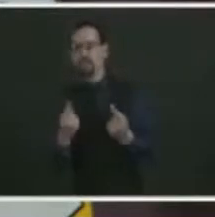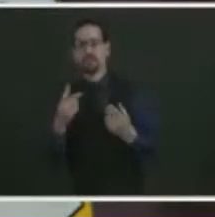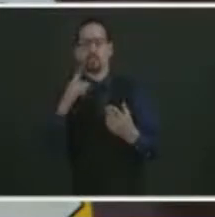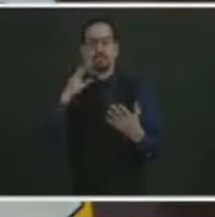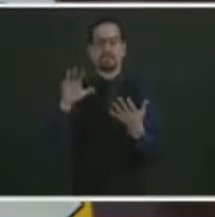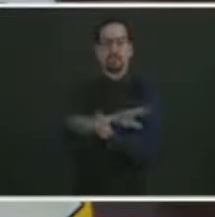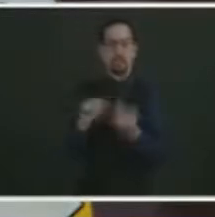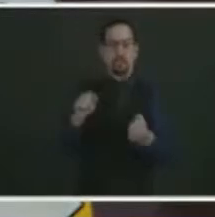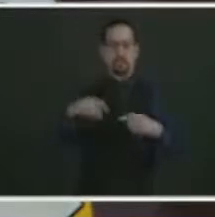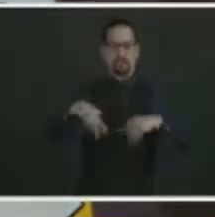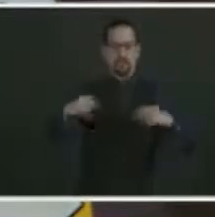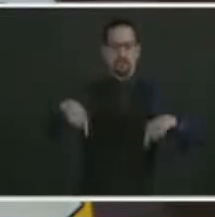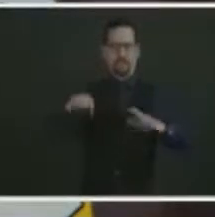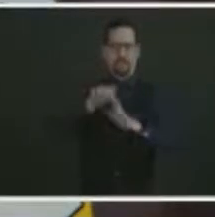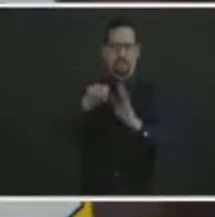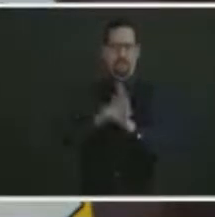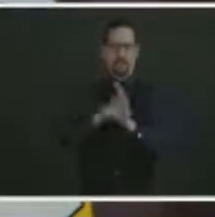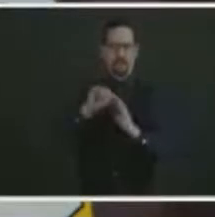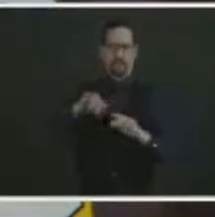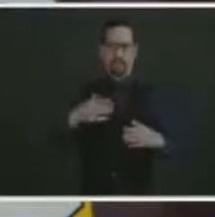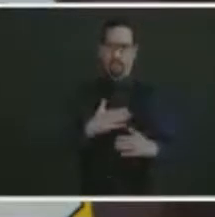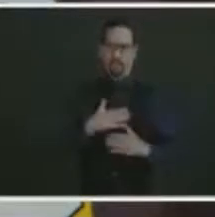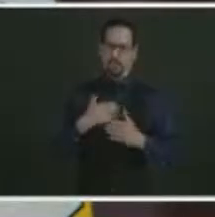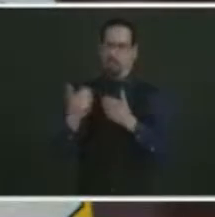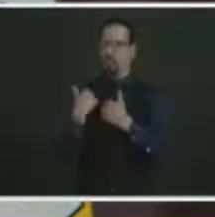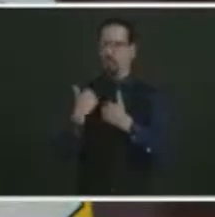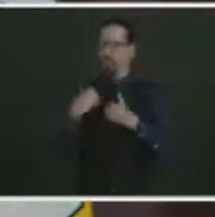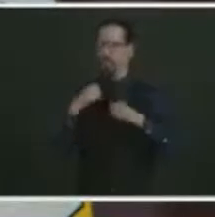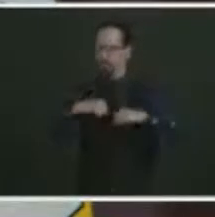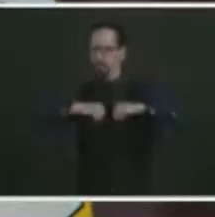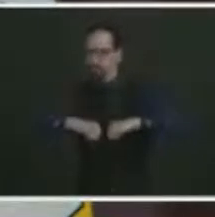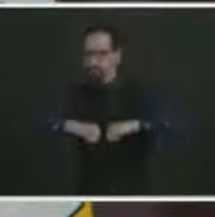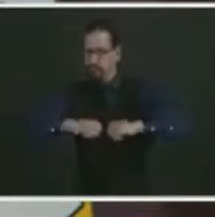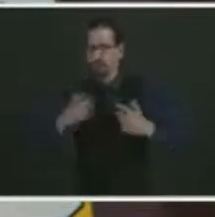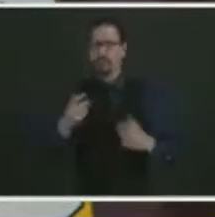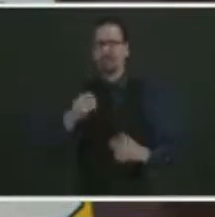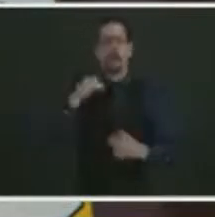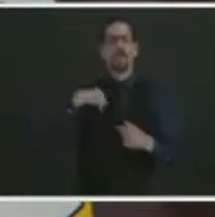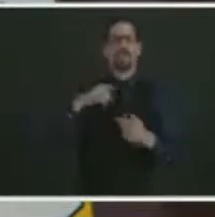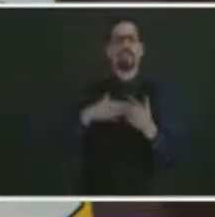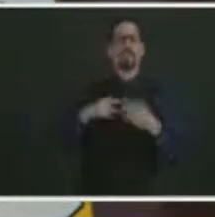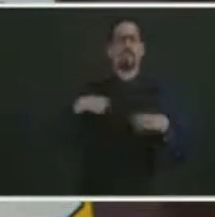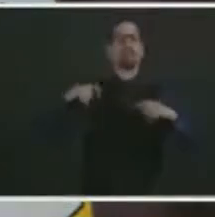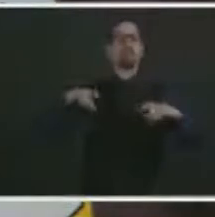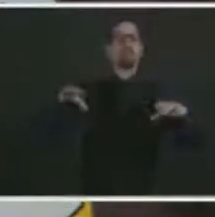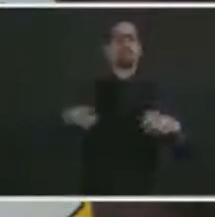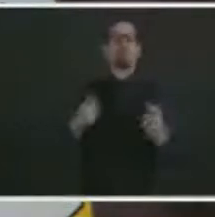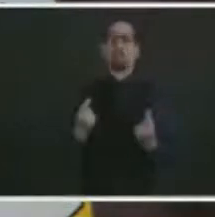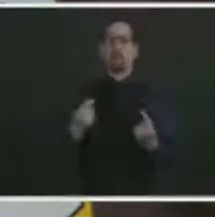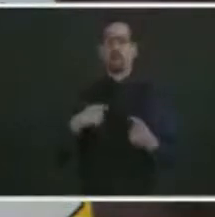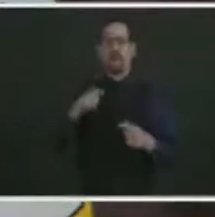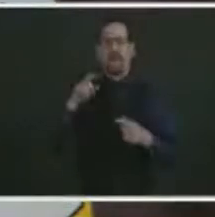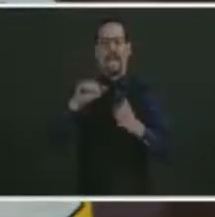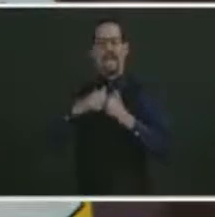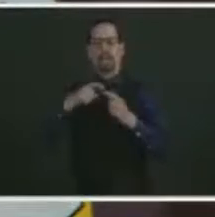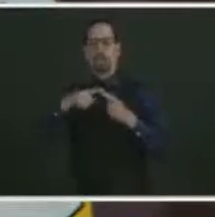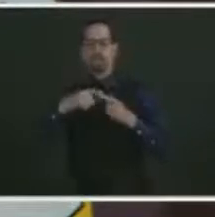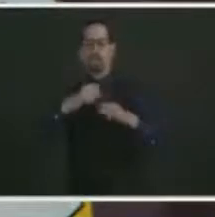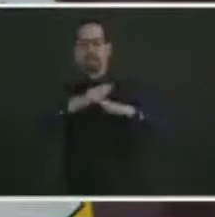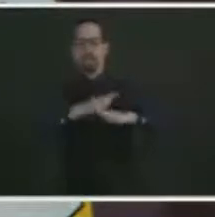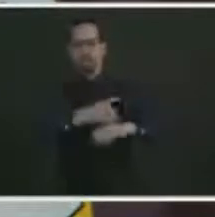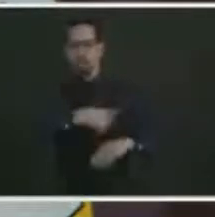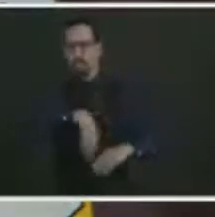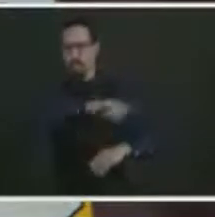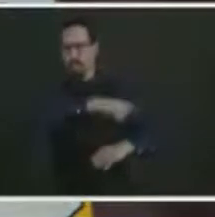and that we do what we can to deter. This has happened, I think, in 120 cities, 26 states. We're